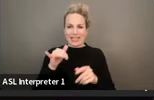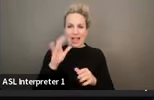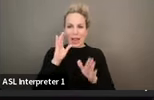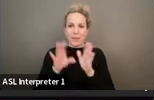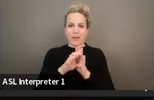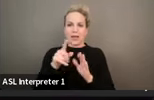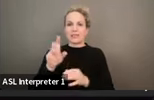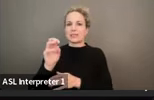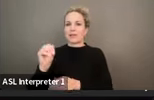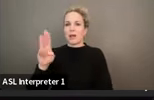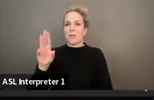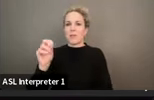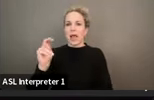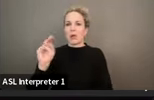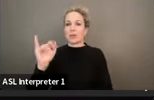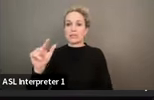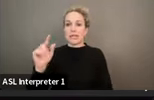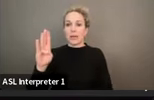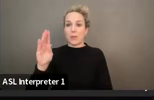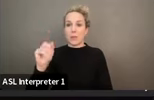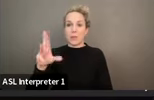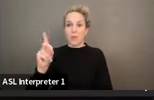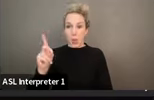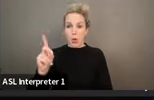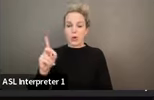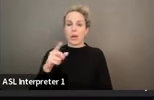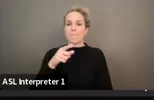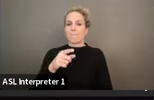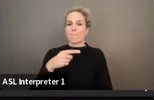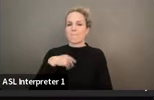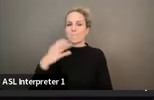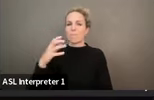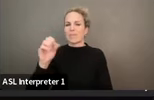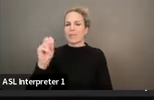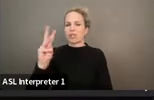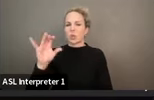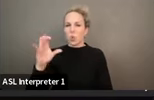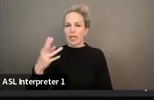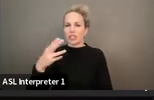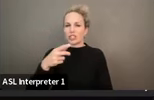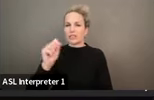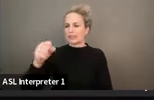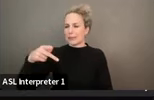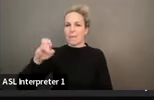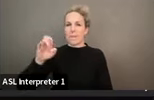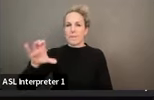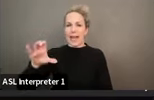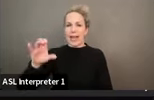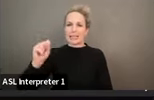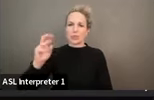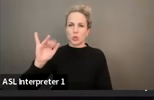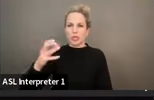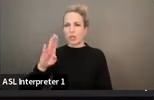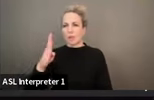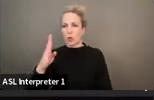is a mounting board of sorts, right? We have a lot of these switches. You're probably familiar with these spec switches, the blue, the yellow, the